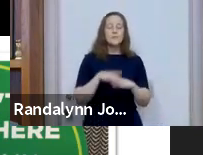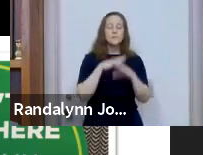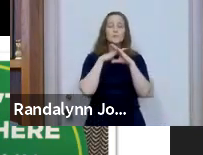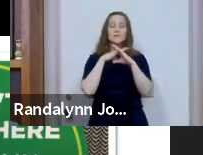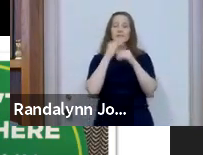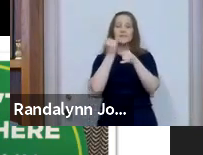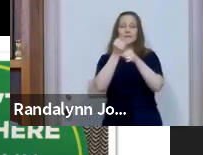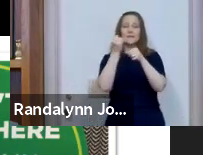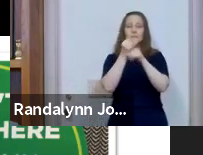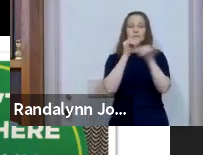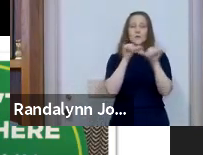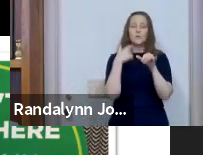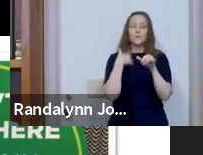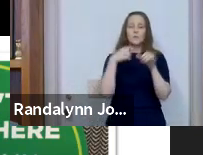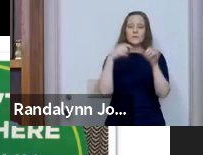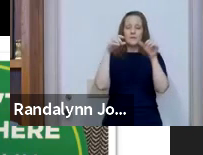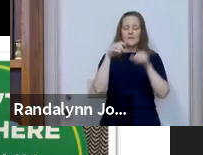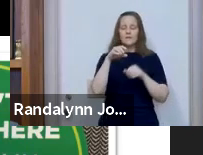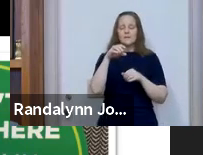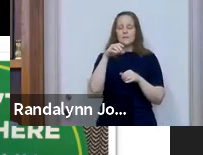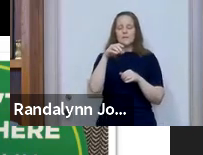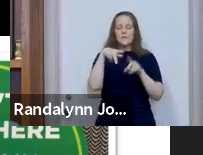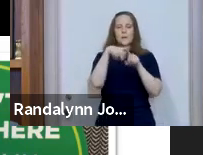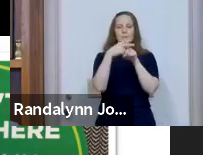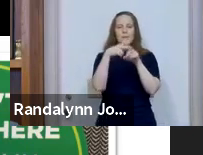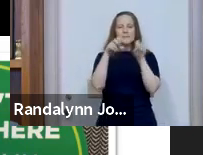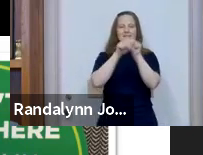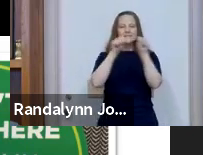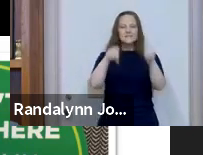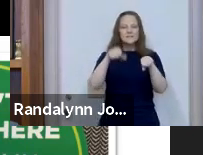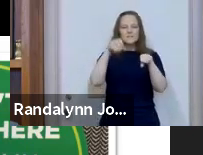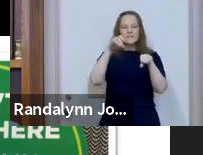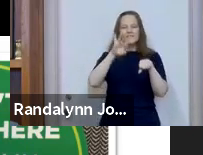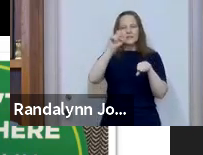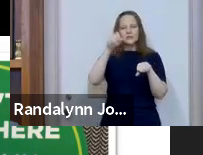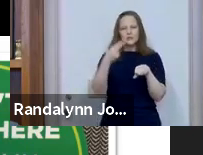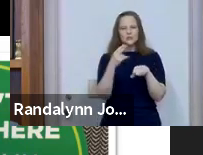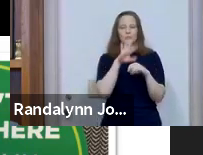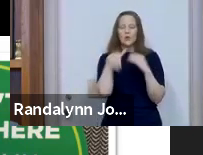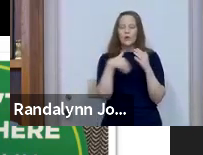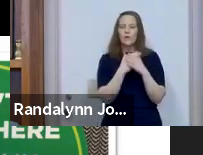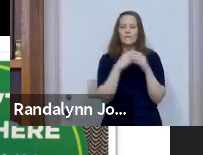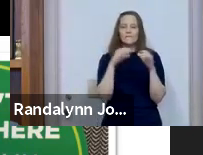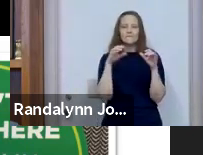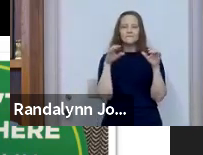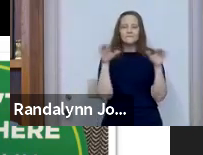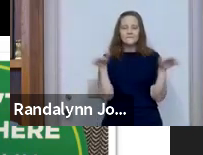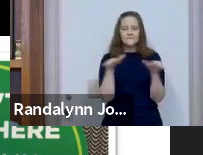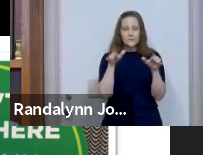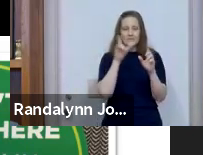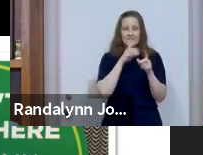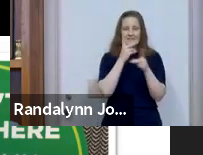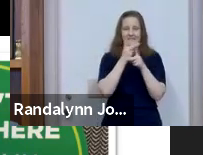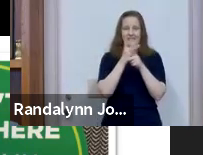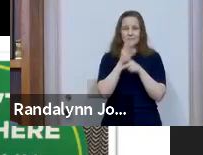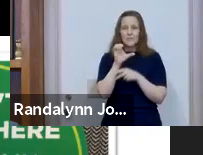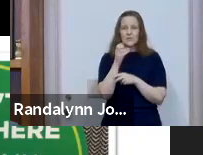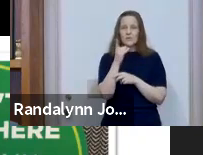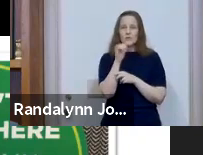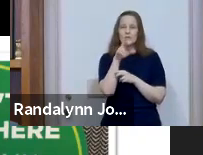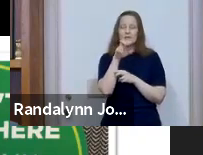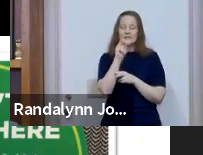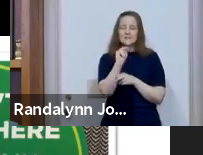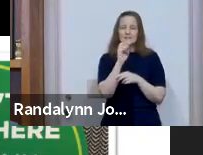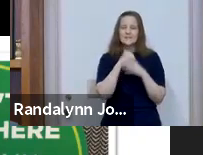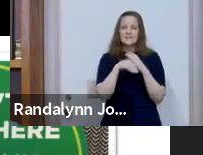summer, we've been flushing the plumbing systems in the buildings because while we're all focused on COVID, we've still got to worry about keeping chlorine residuals in our